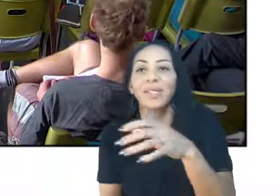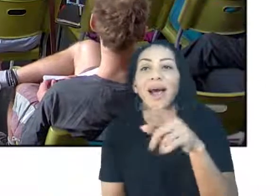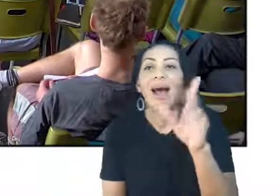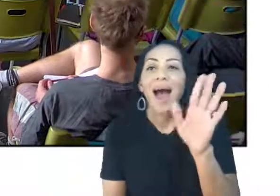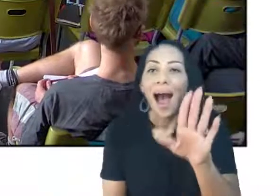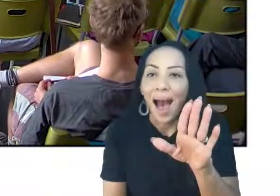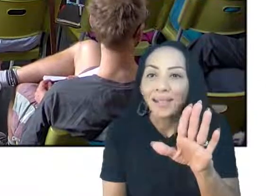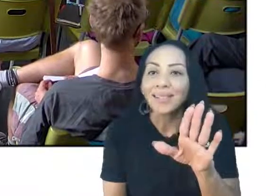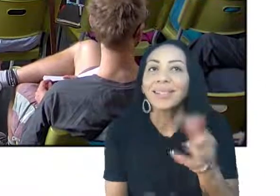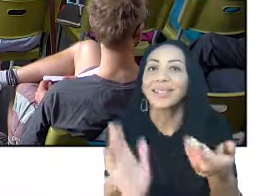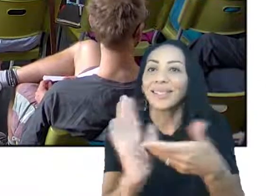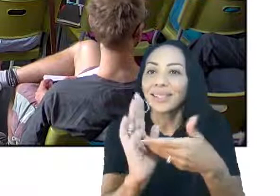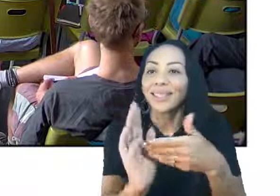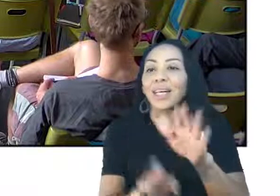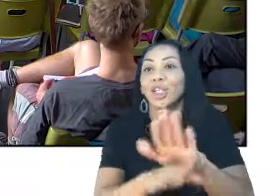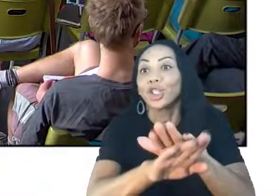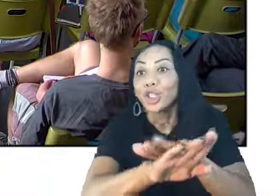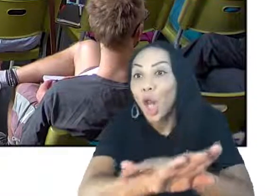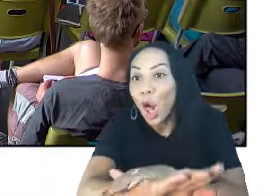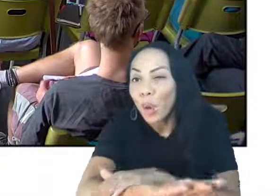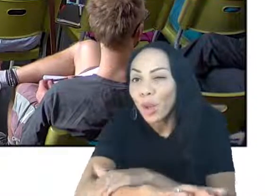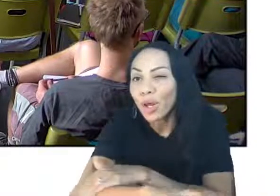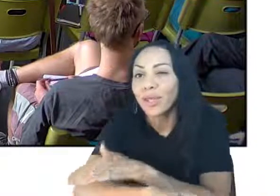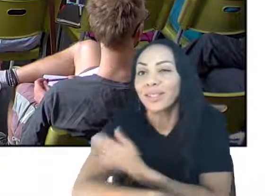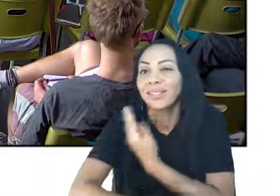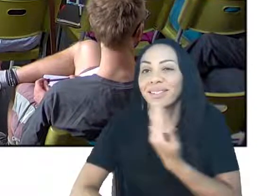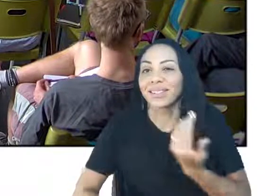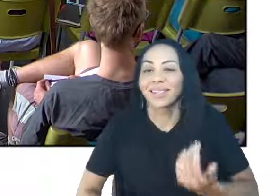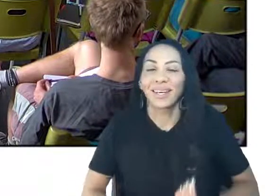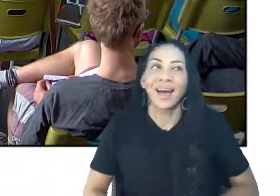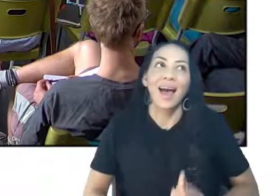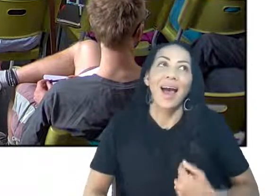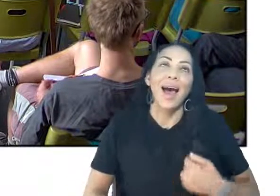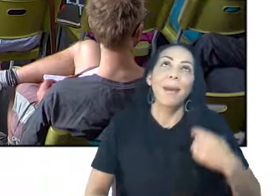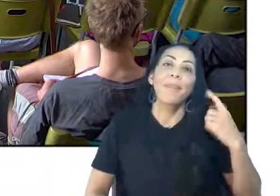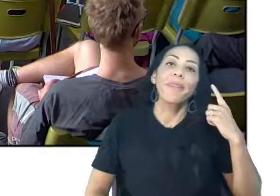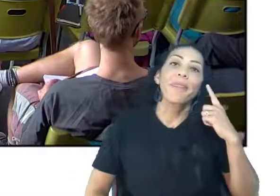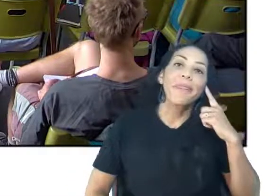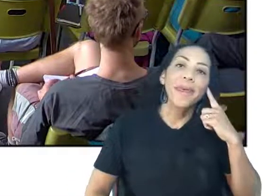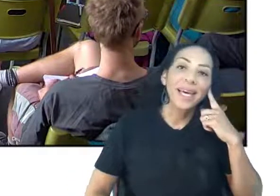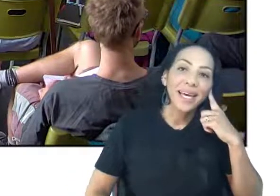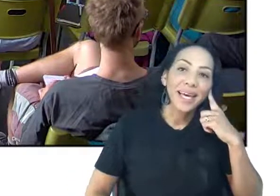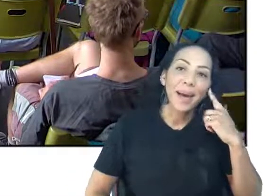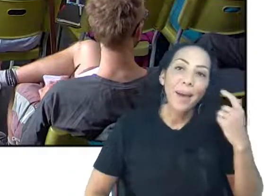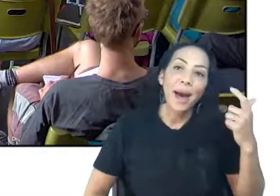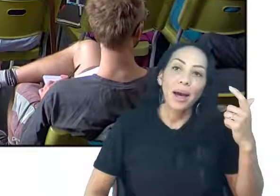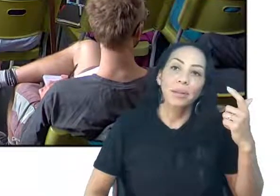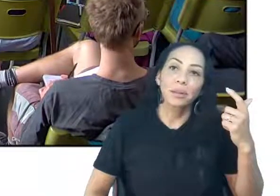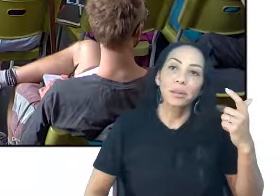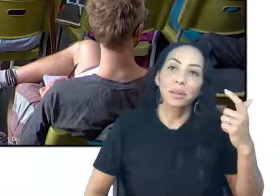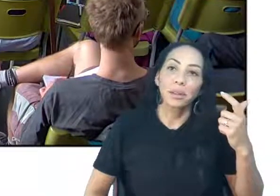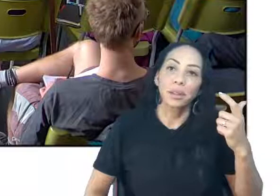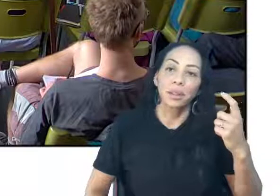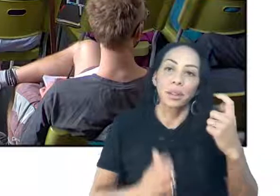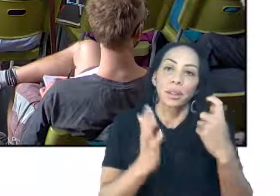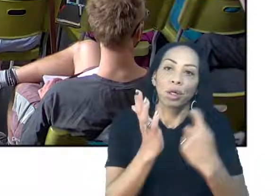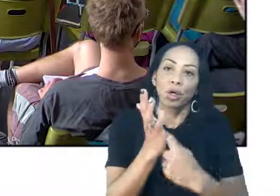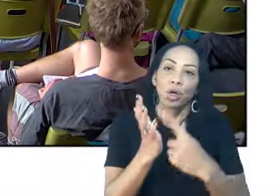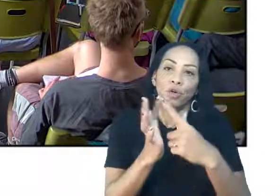and I'm thinking of one or two people, actually I think residents here, with